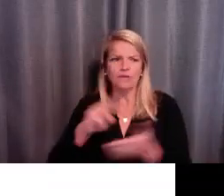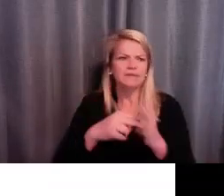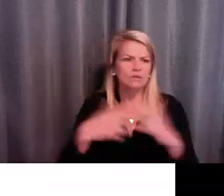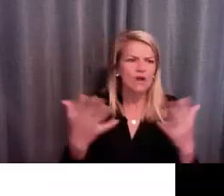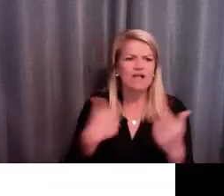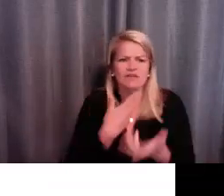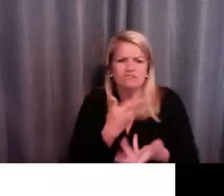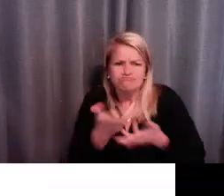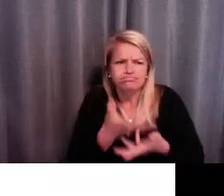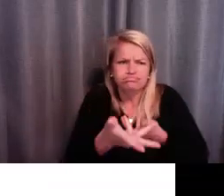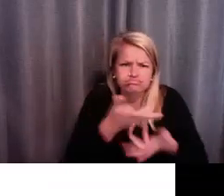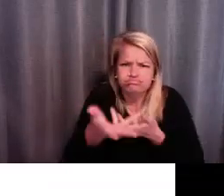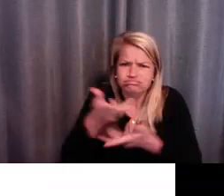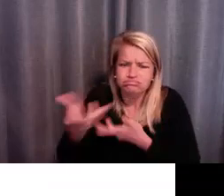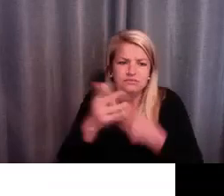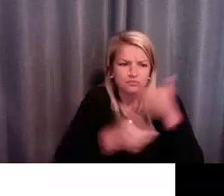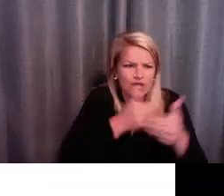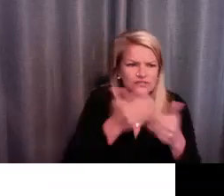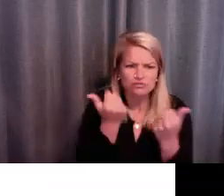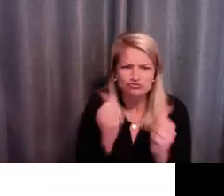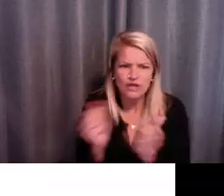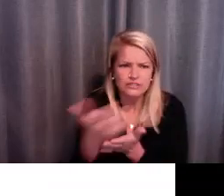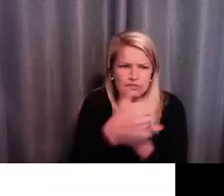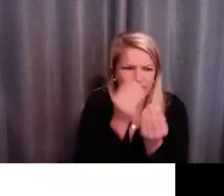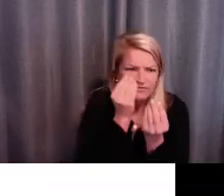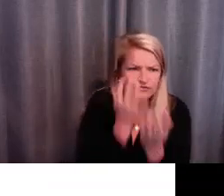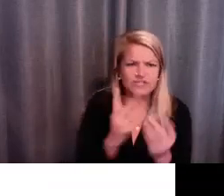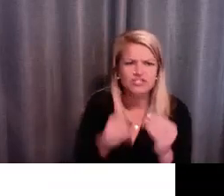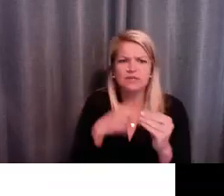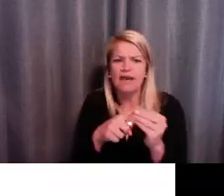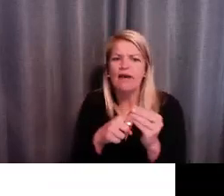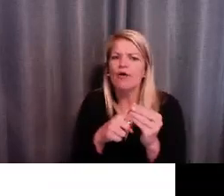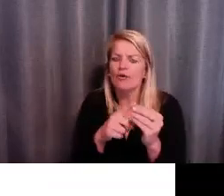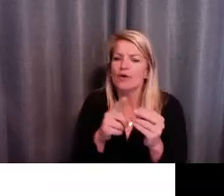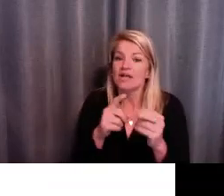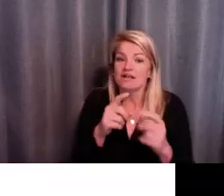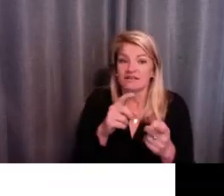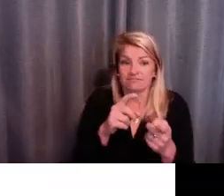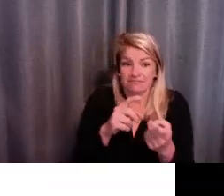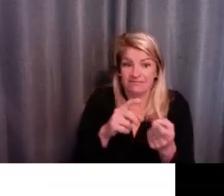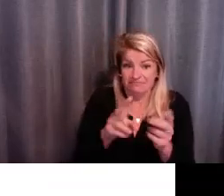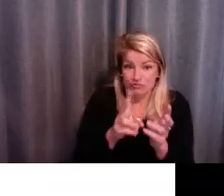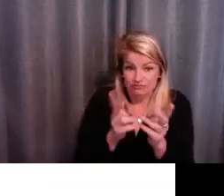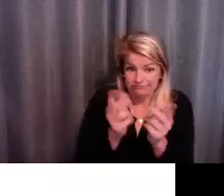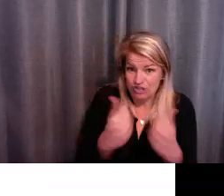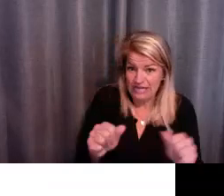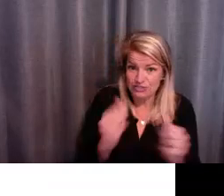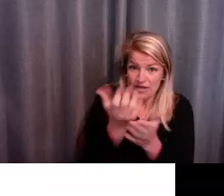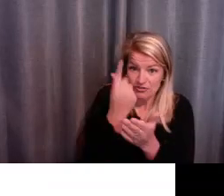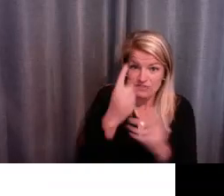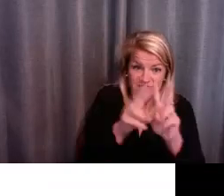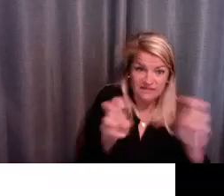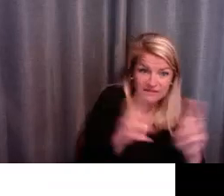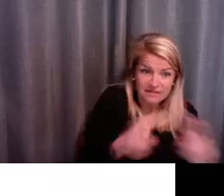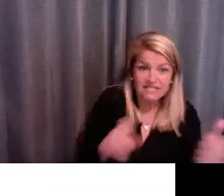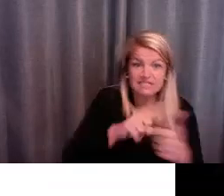we are undertaking an usage assessment of the minimum standards. We are also undertaking 3 thematics